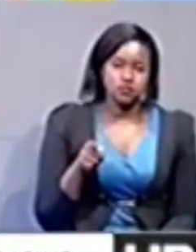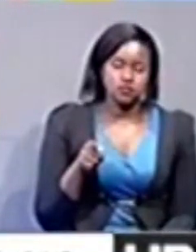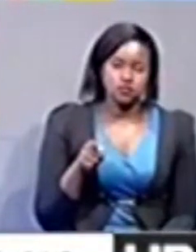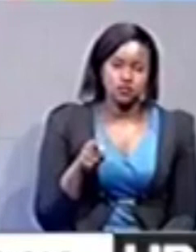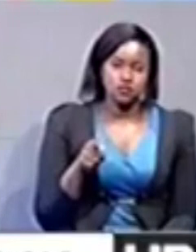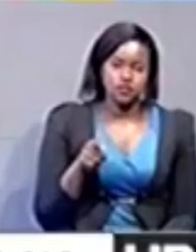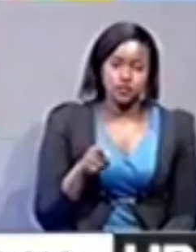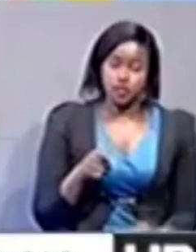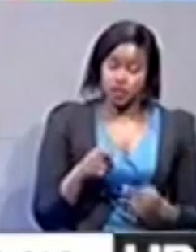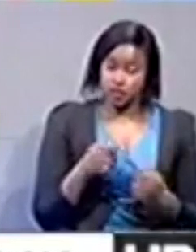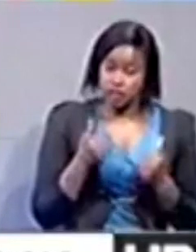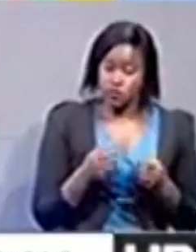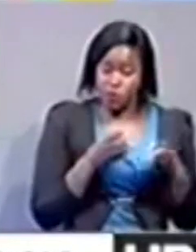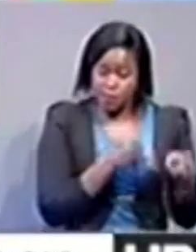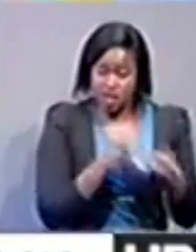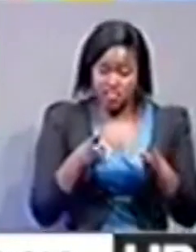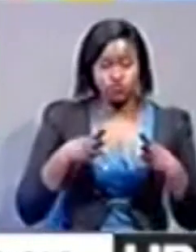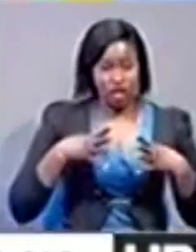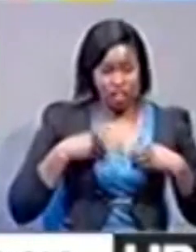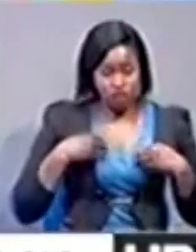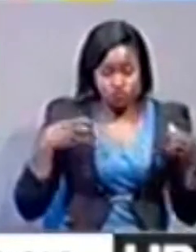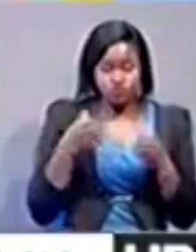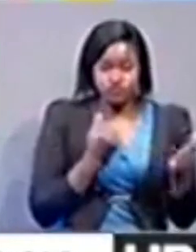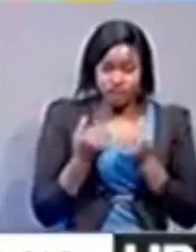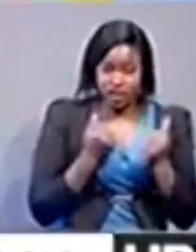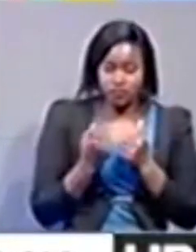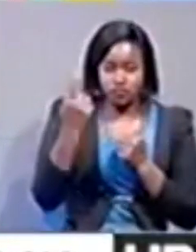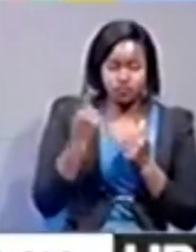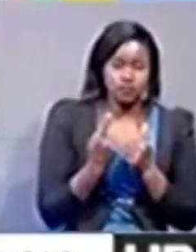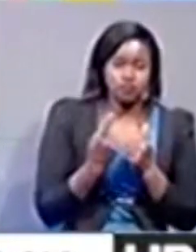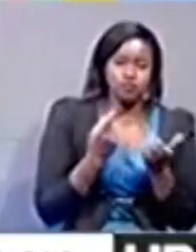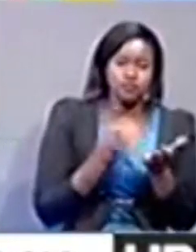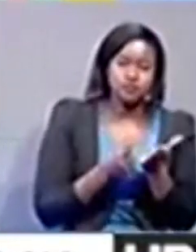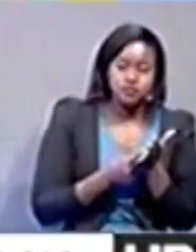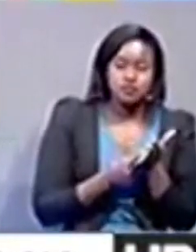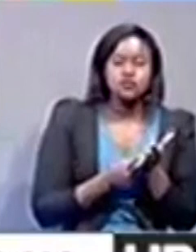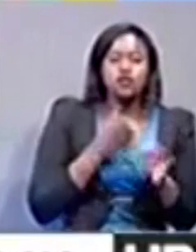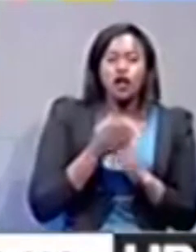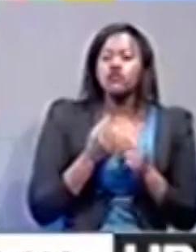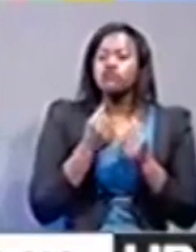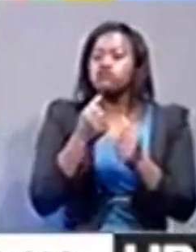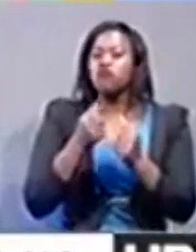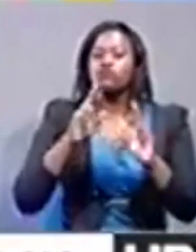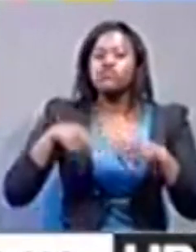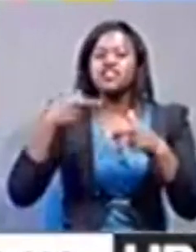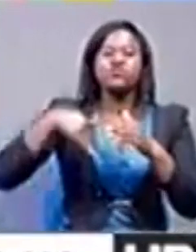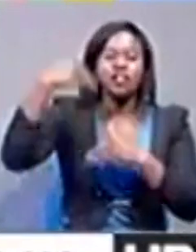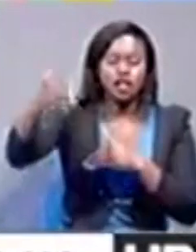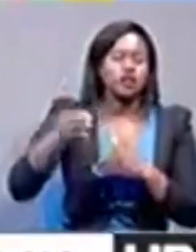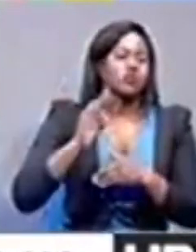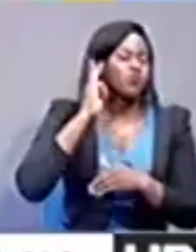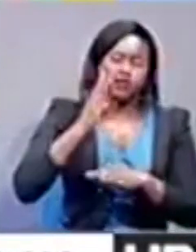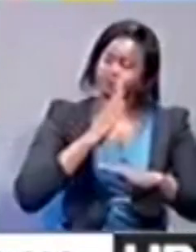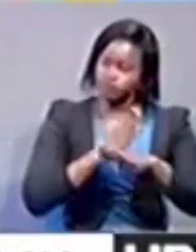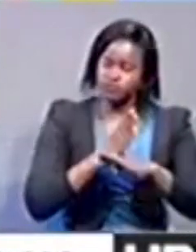The method of allowing drivers to enter and then get the results later will be stopped. After I